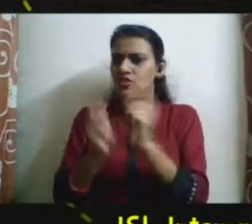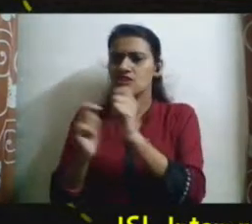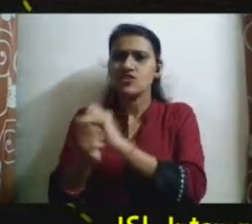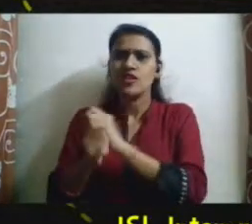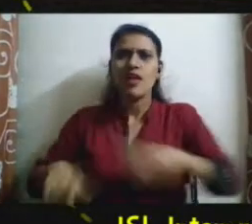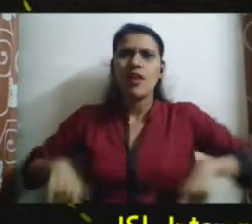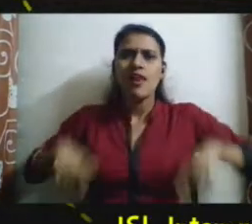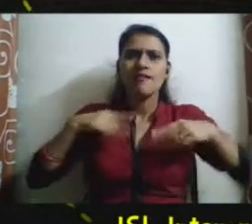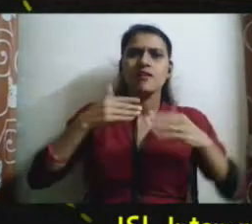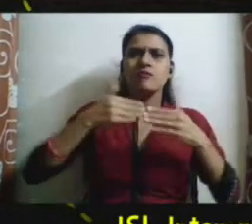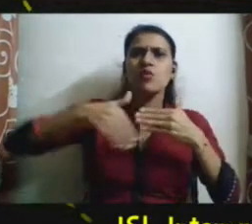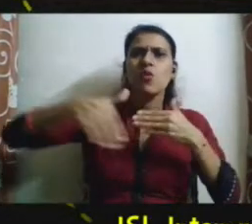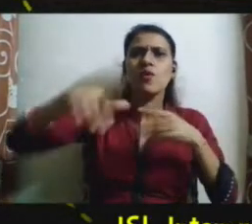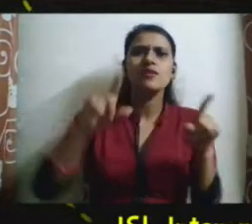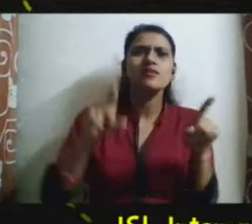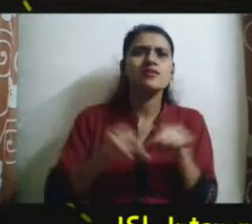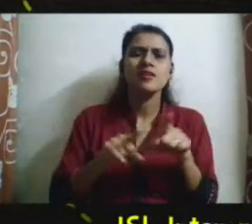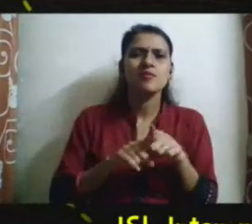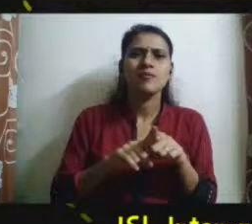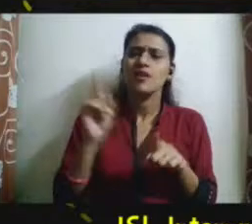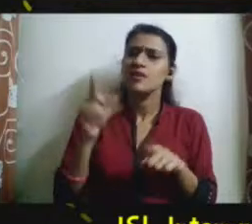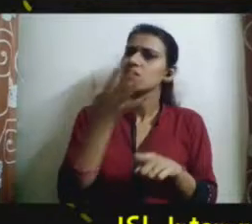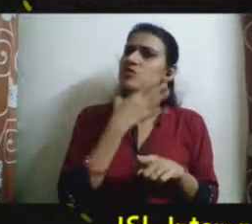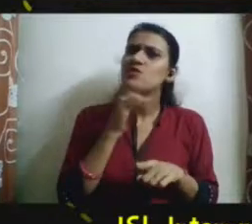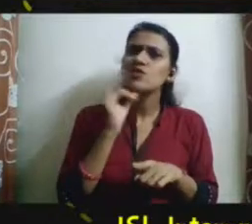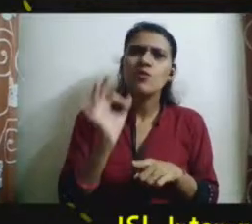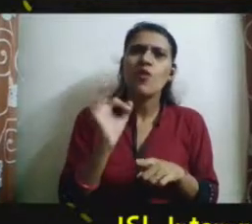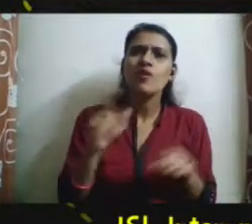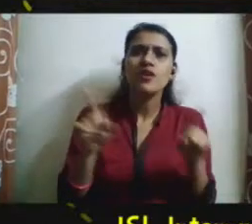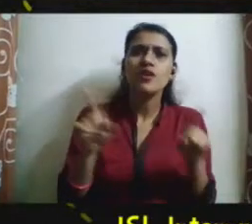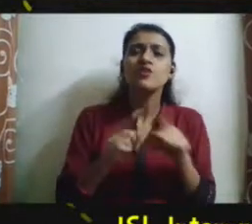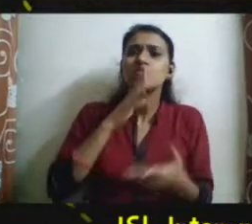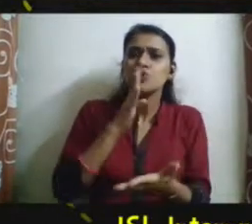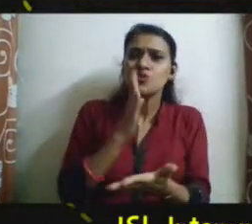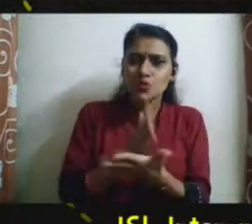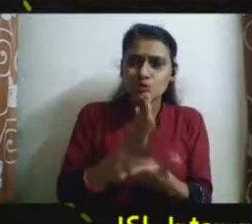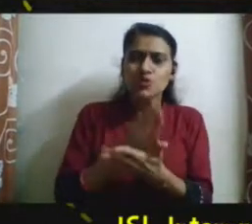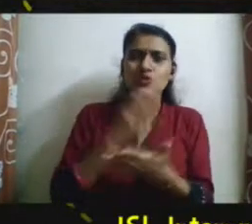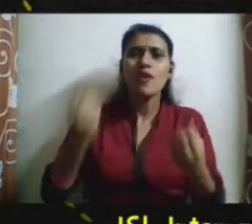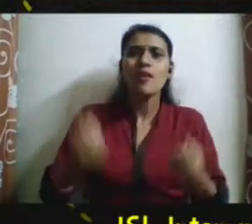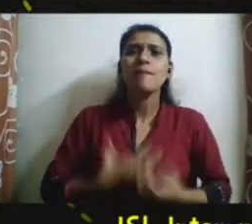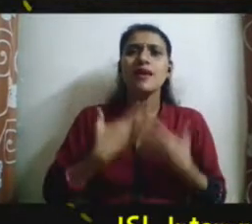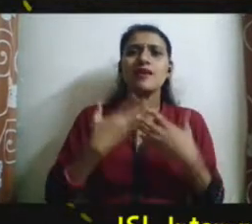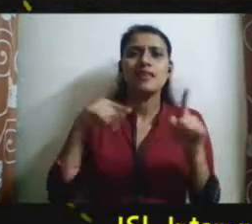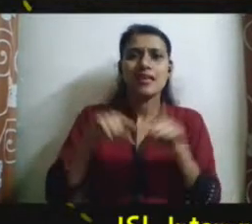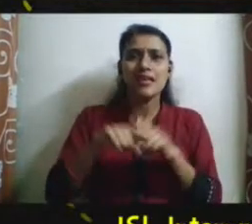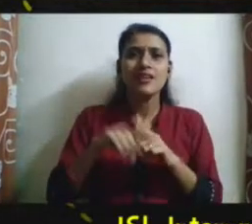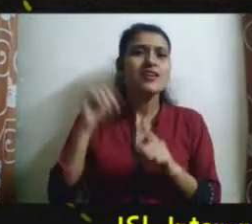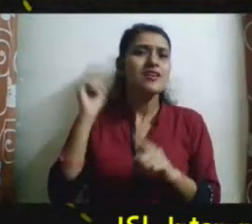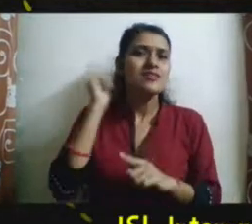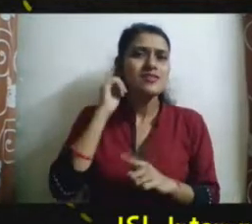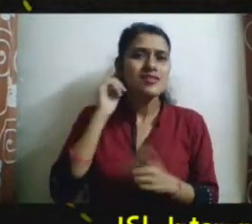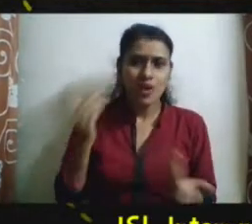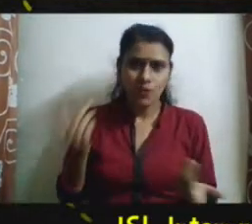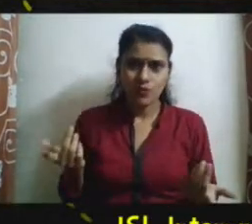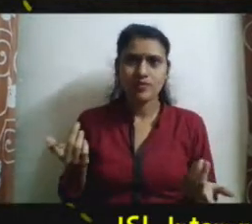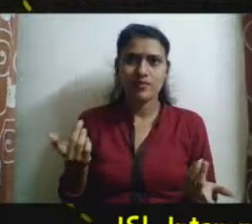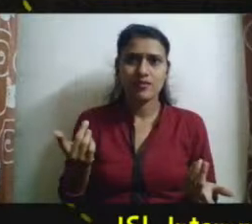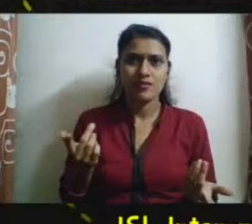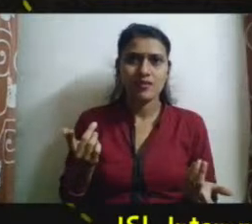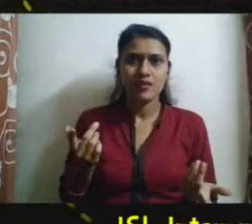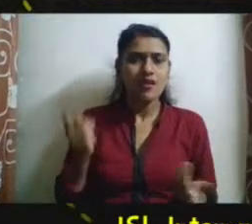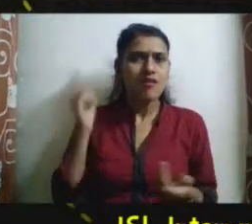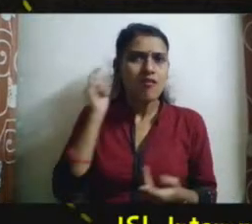And it's quite amazing because just the sheer pleasure of listening to sound is a very,